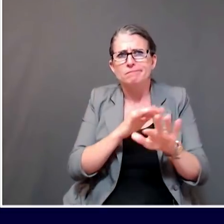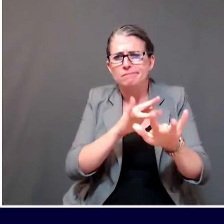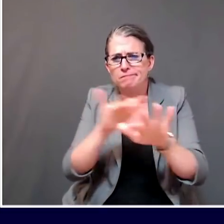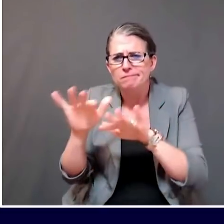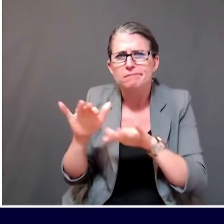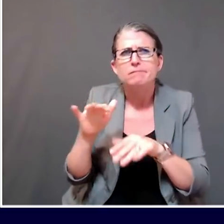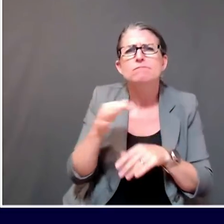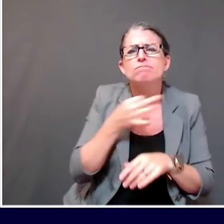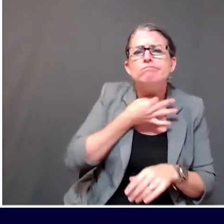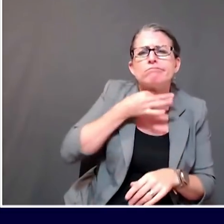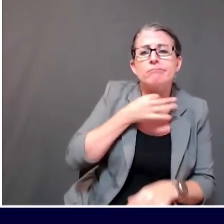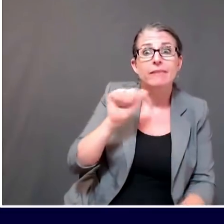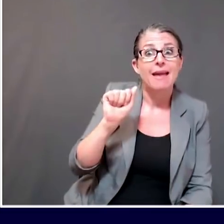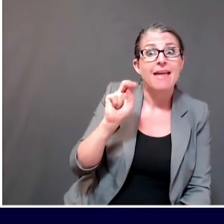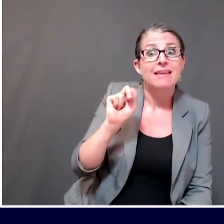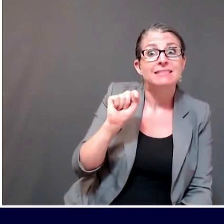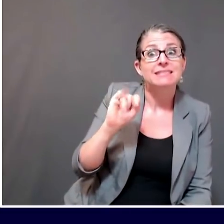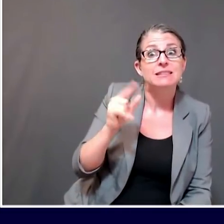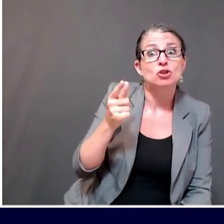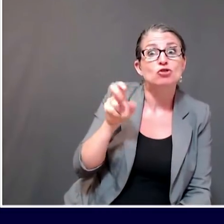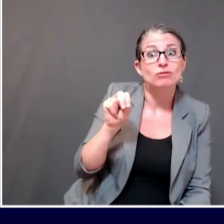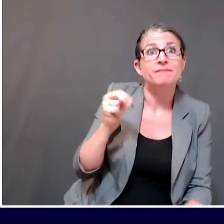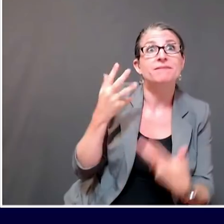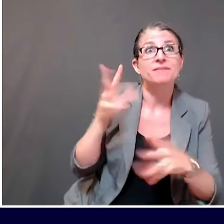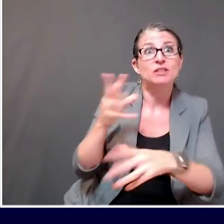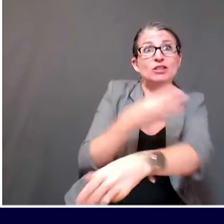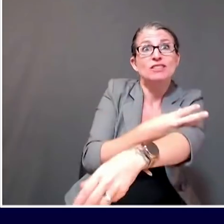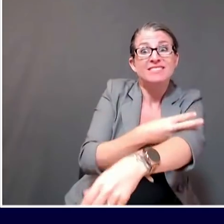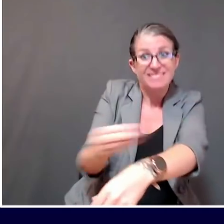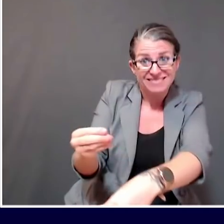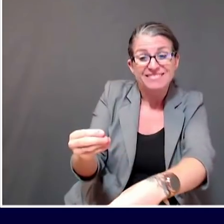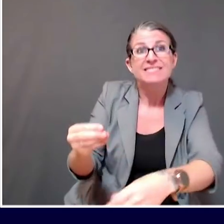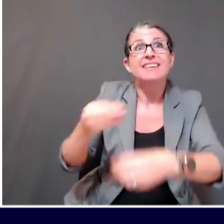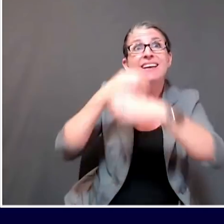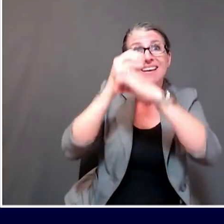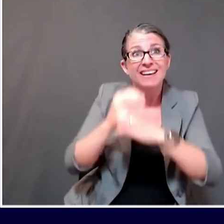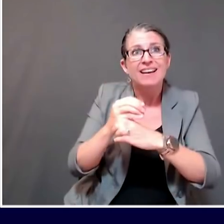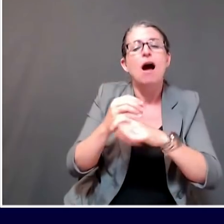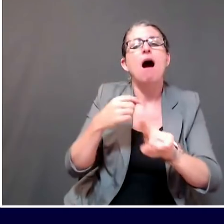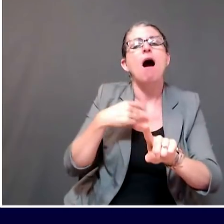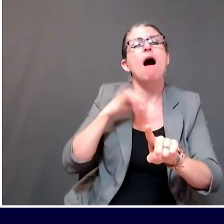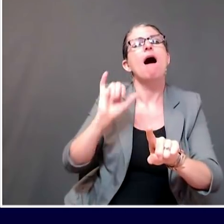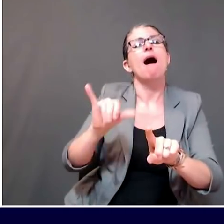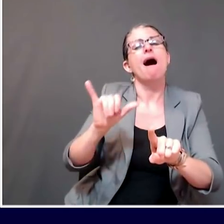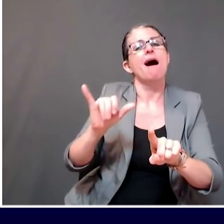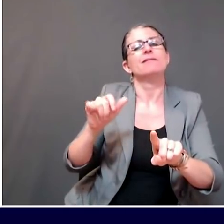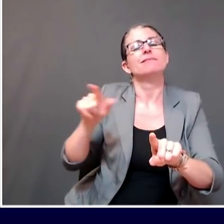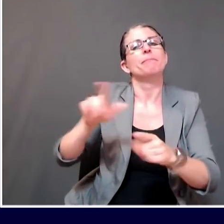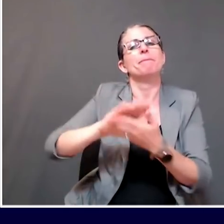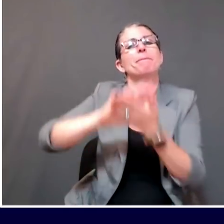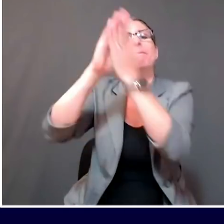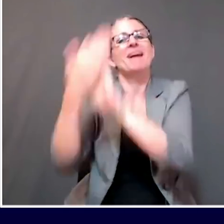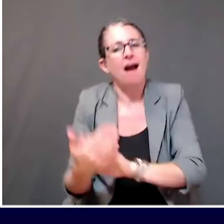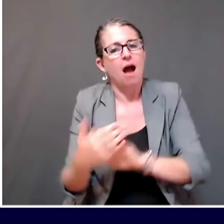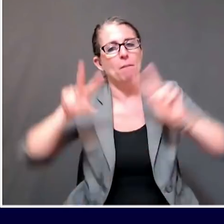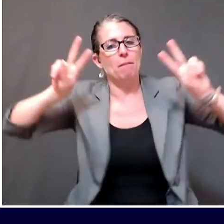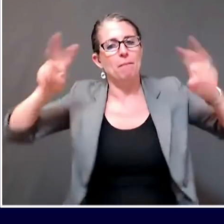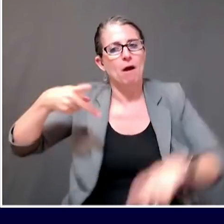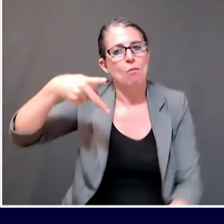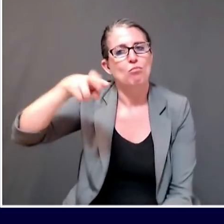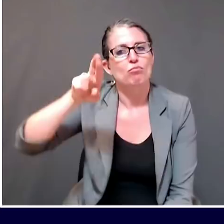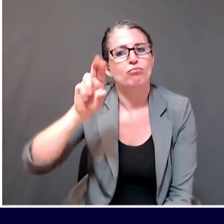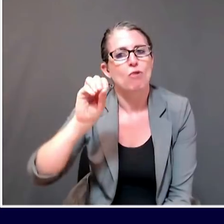our standard practice, and we thus reported them on our website as probable cases.